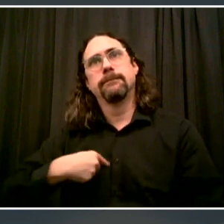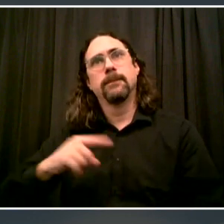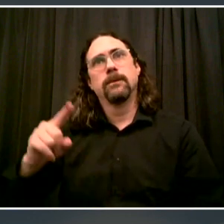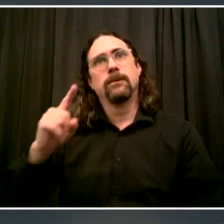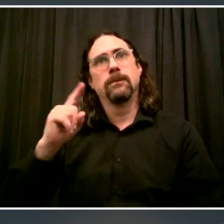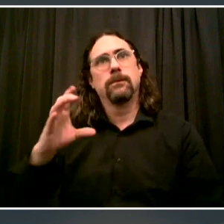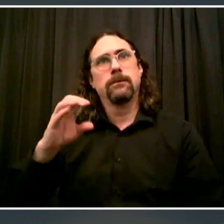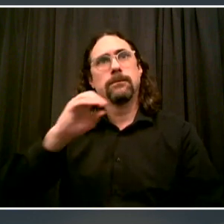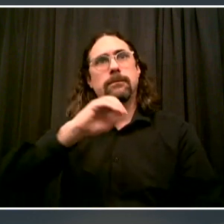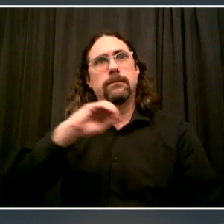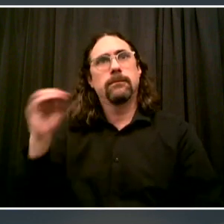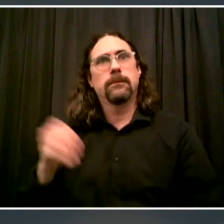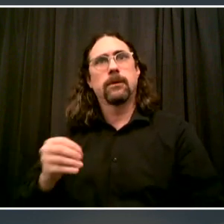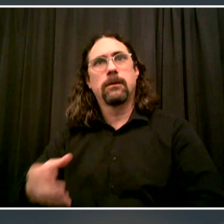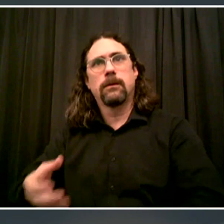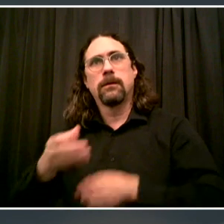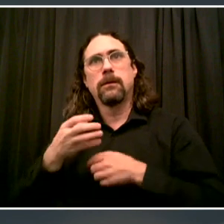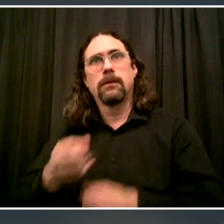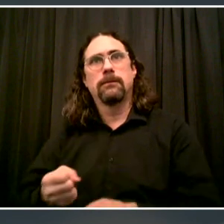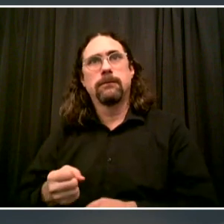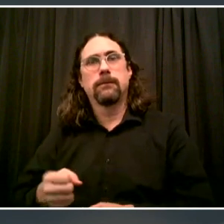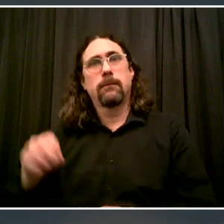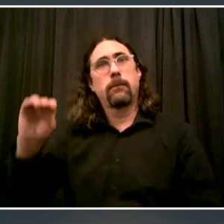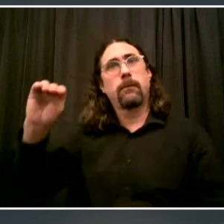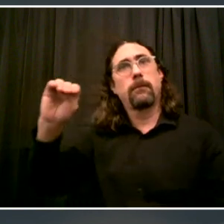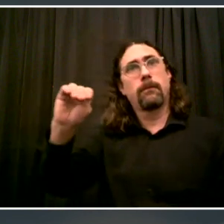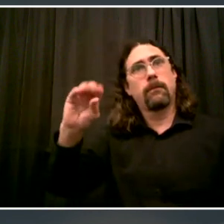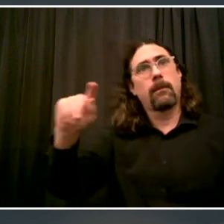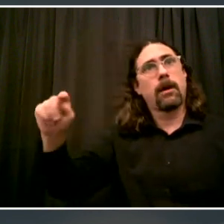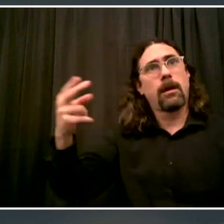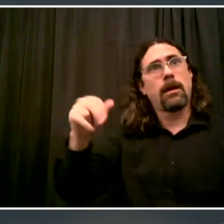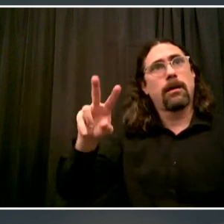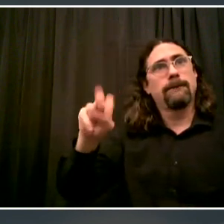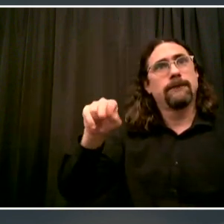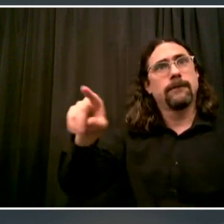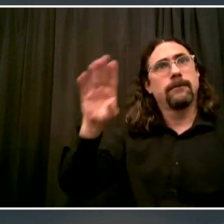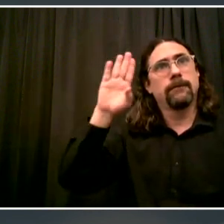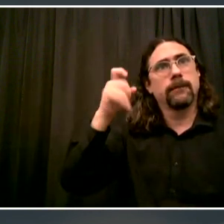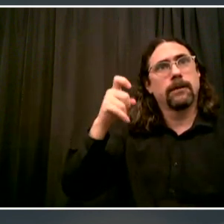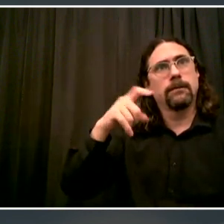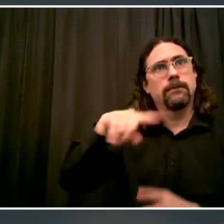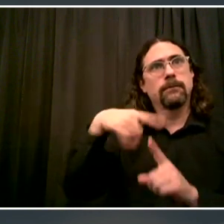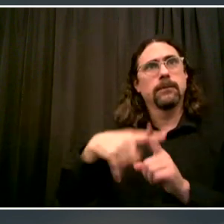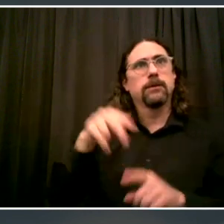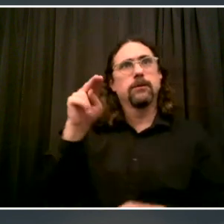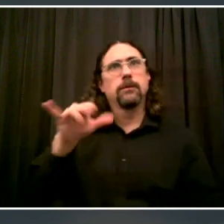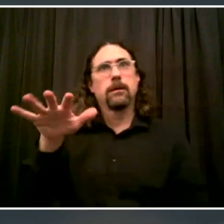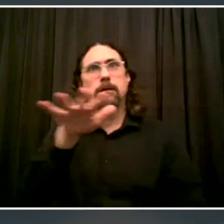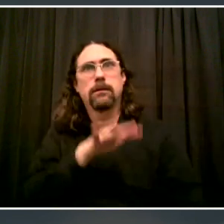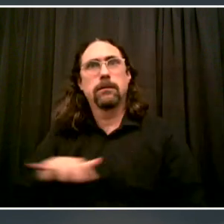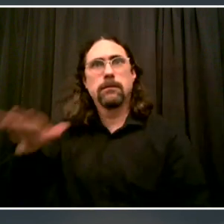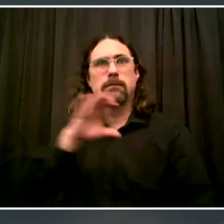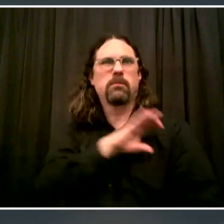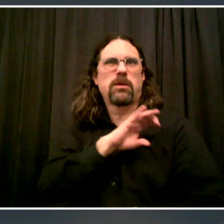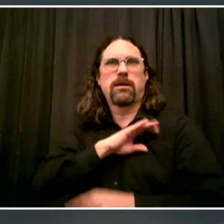a phenomenal job the last couple nights. In this particular incident, we had